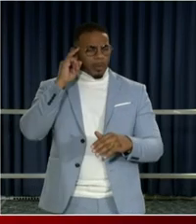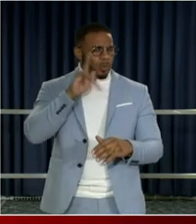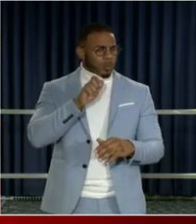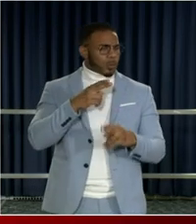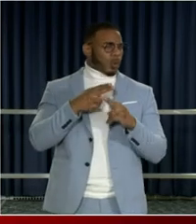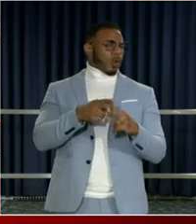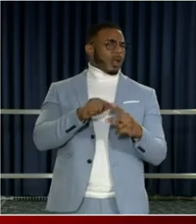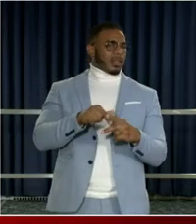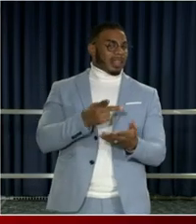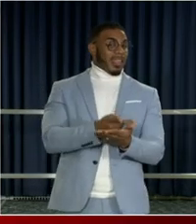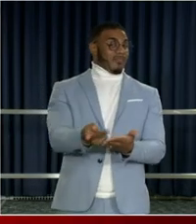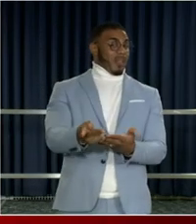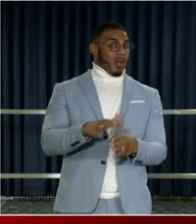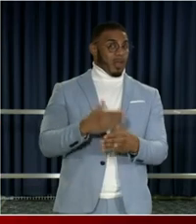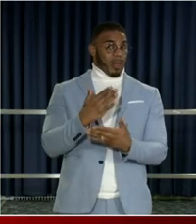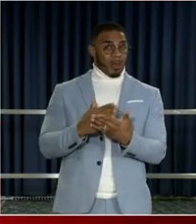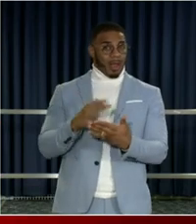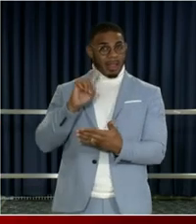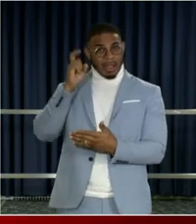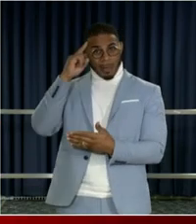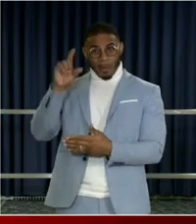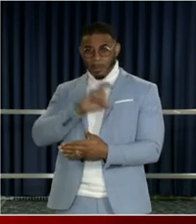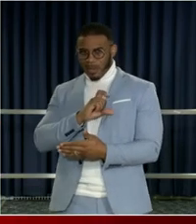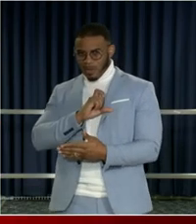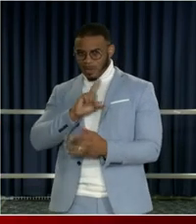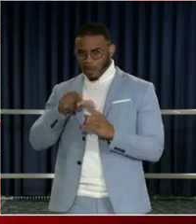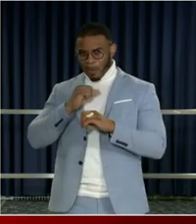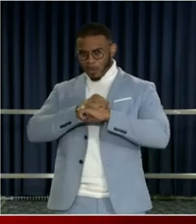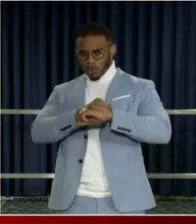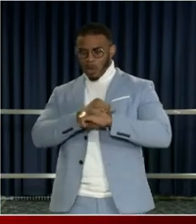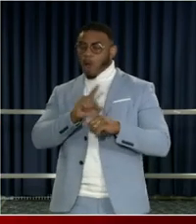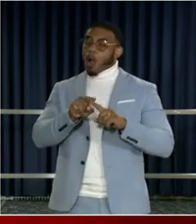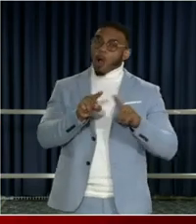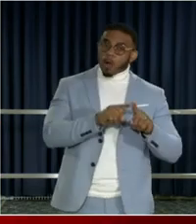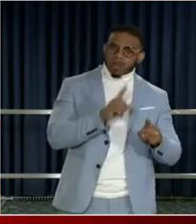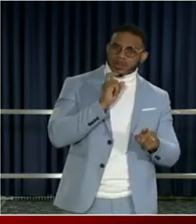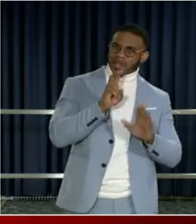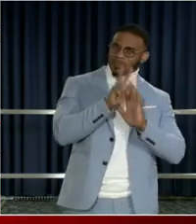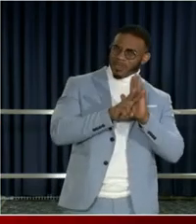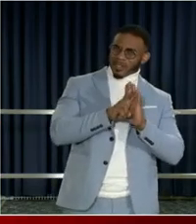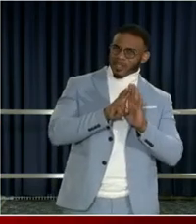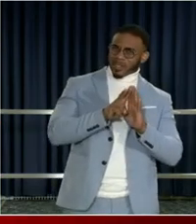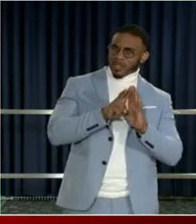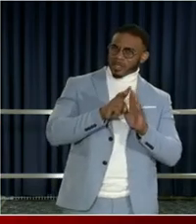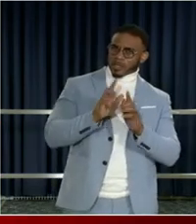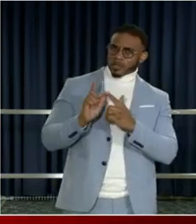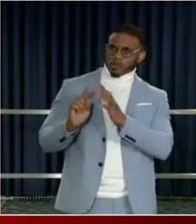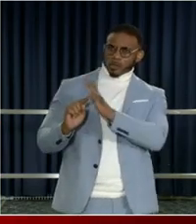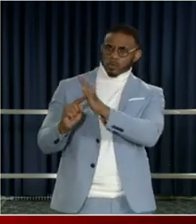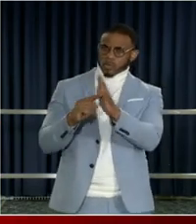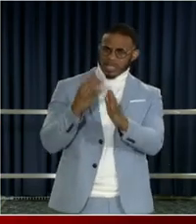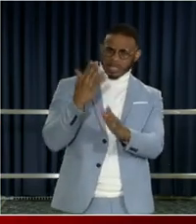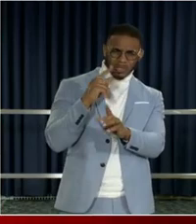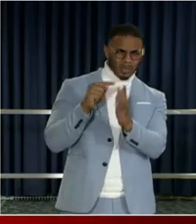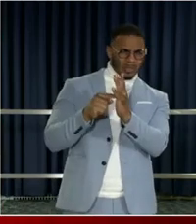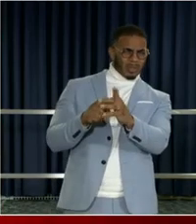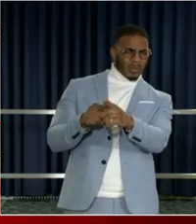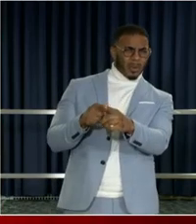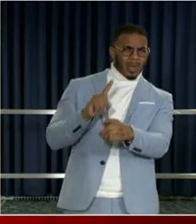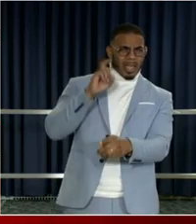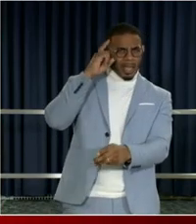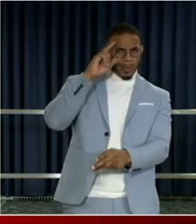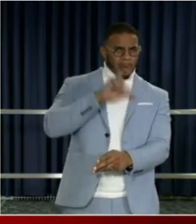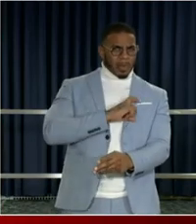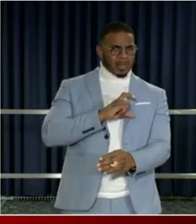call this a failure on the part of the Capitol Police when it comes to security? And also, there are some videos that are circulating that appear to show